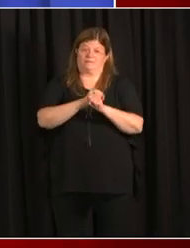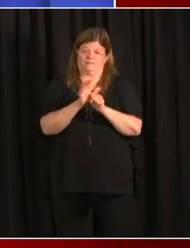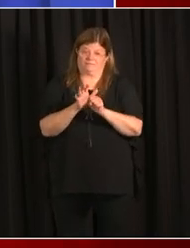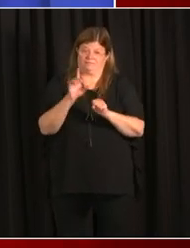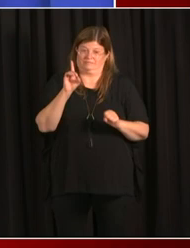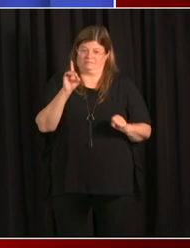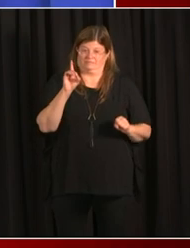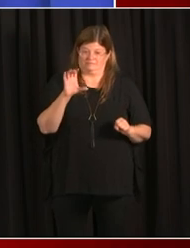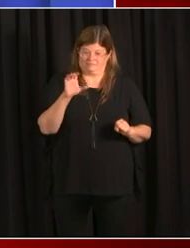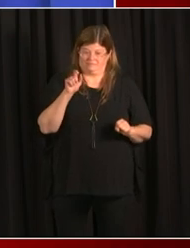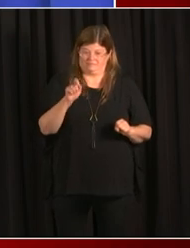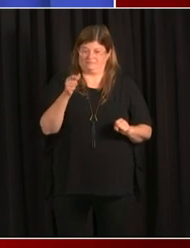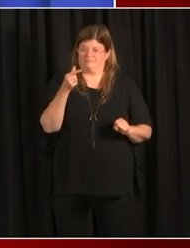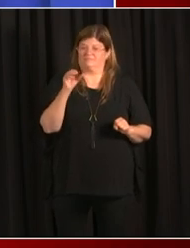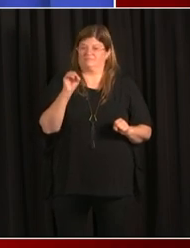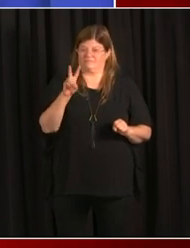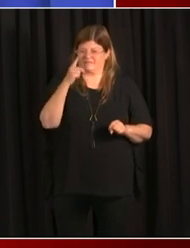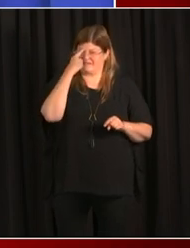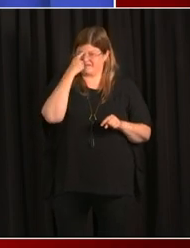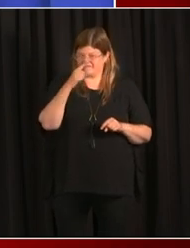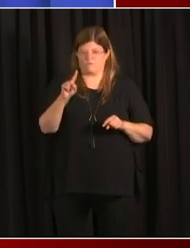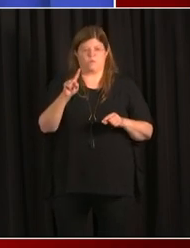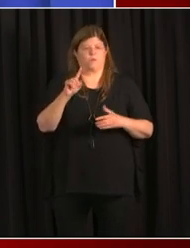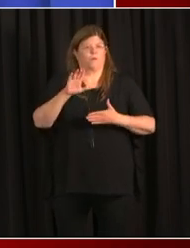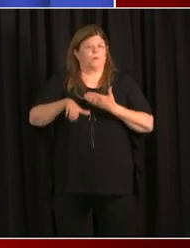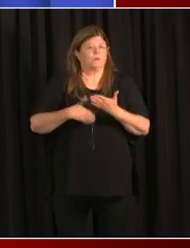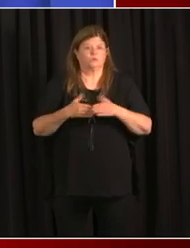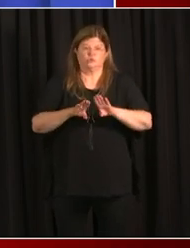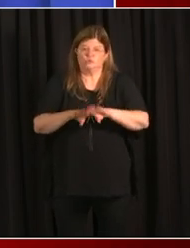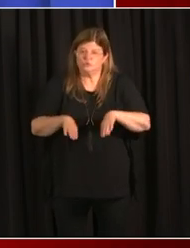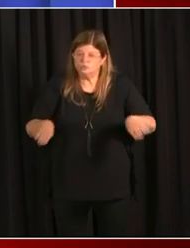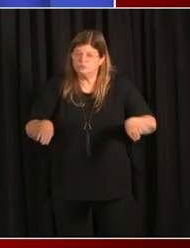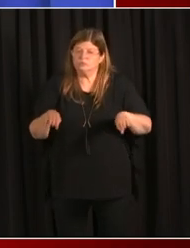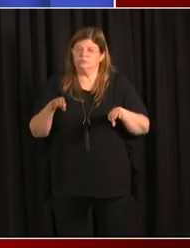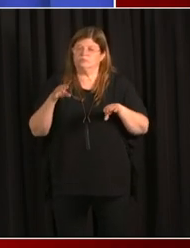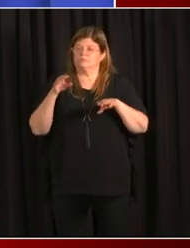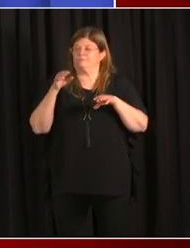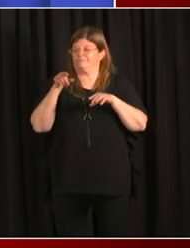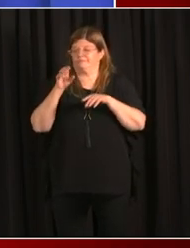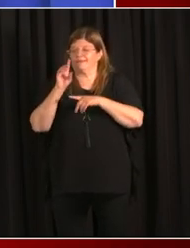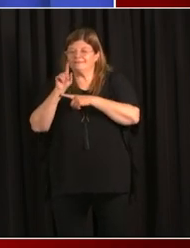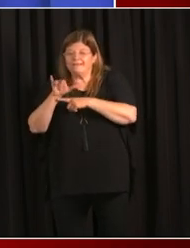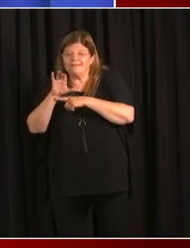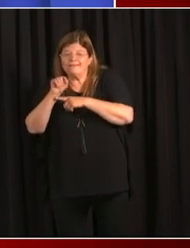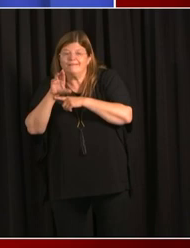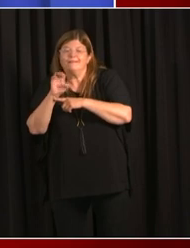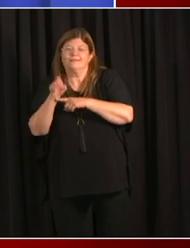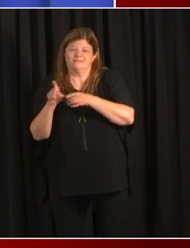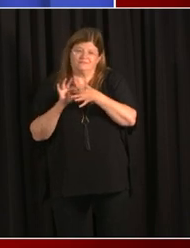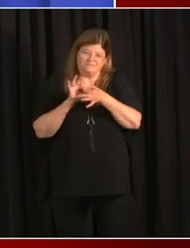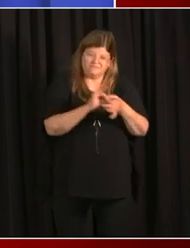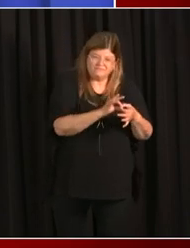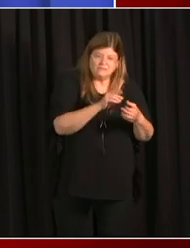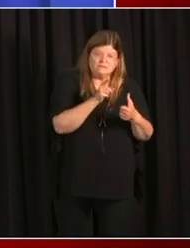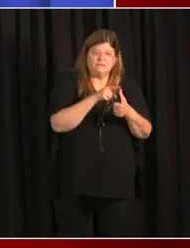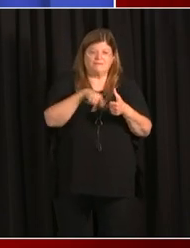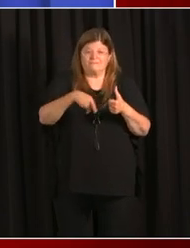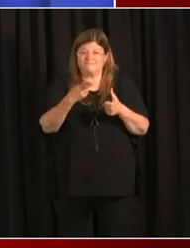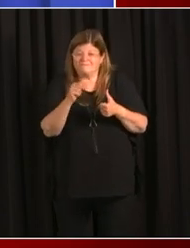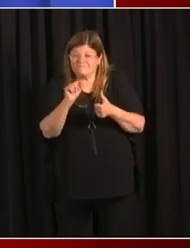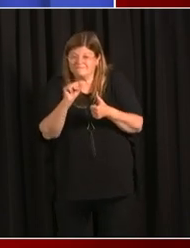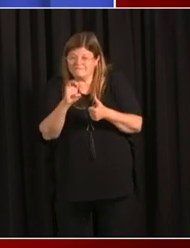coronavirus.dc.gov website for all of our child care facilities to follow, both in phase 1 and phase 2, which we are currently